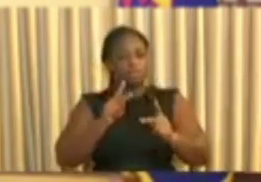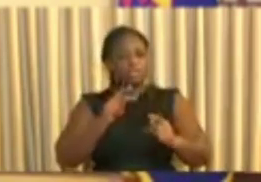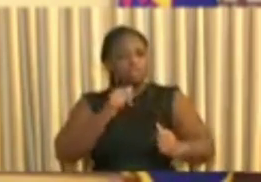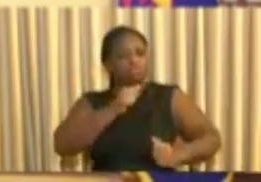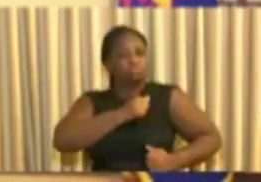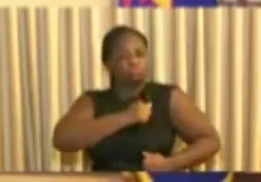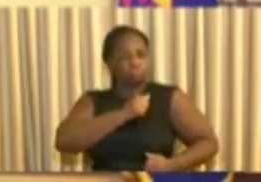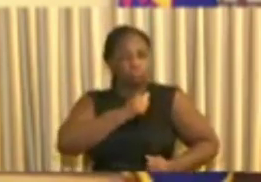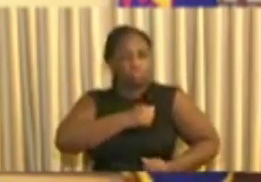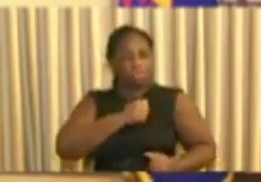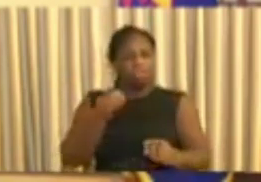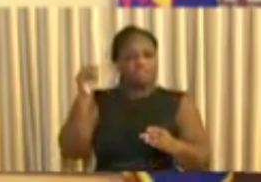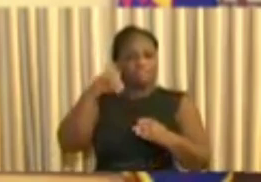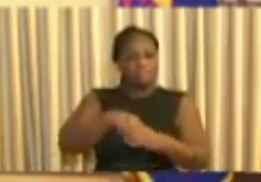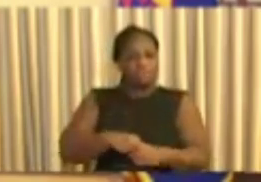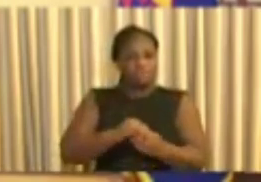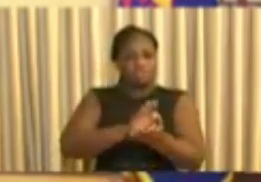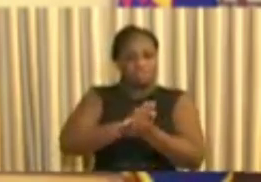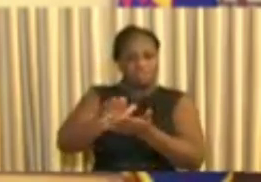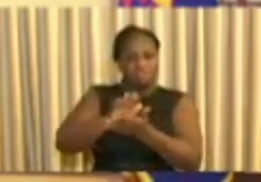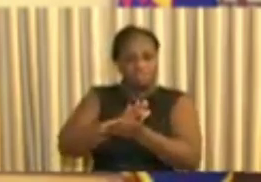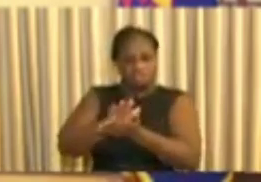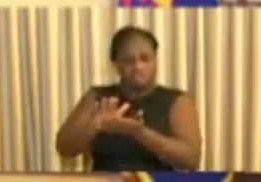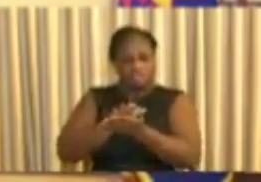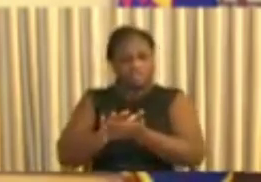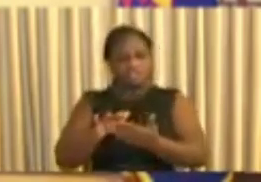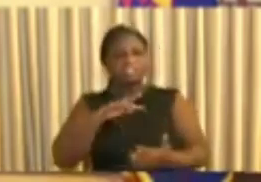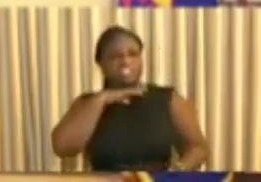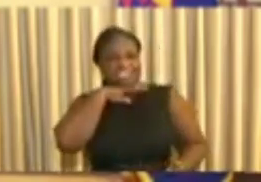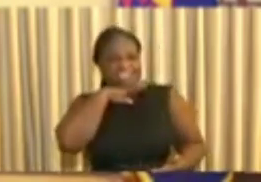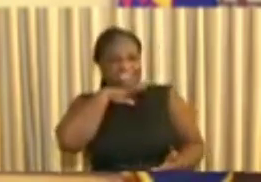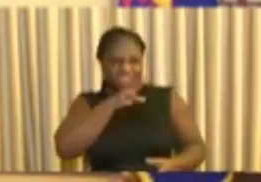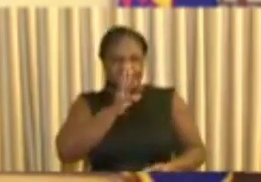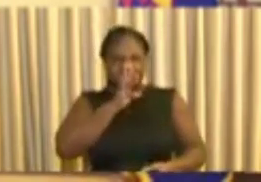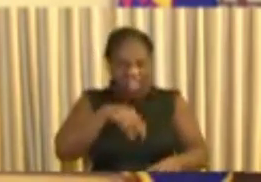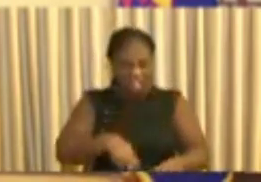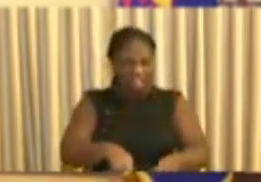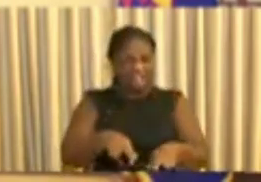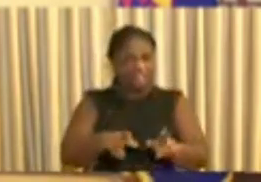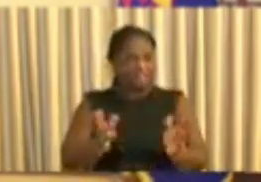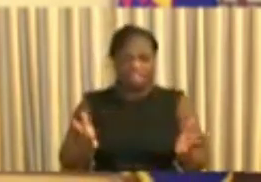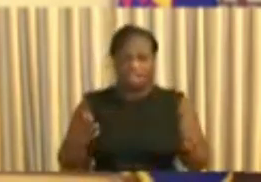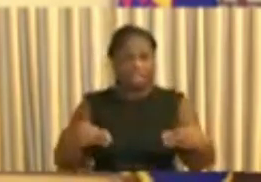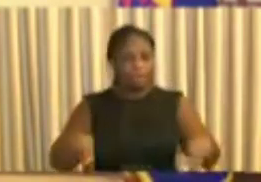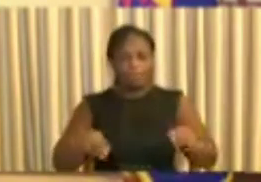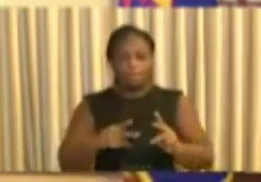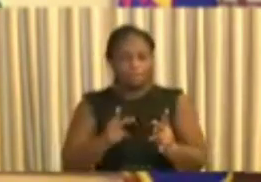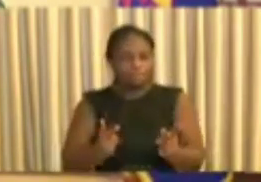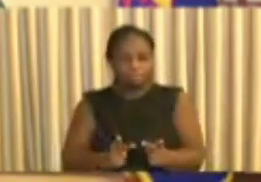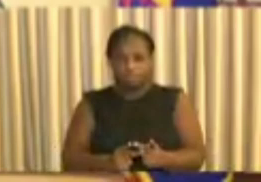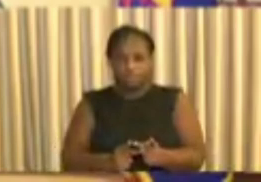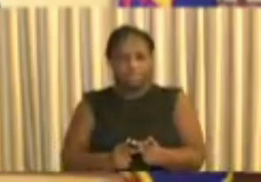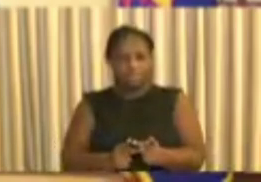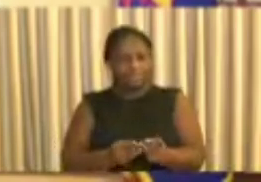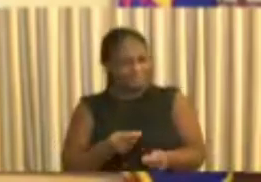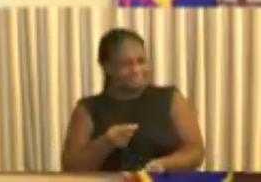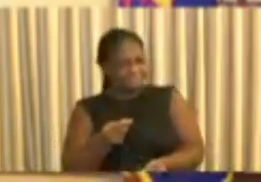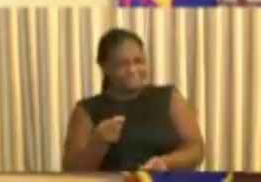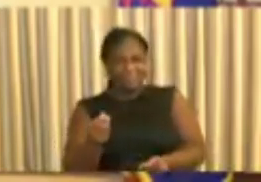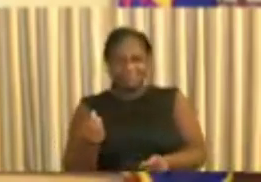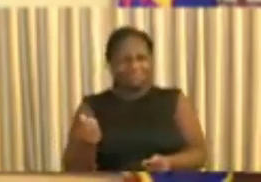Forces involved in the cleanup of our drainage systems and of our markets. In the very